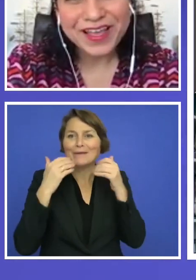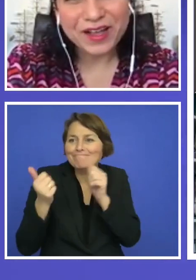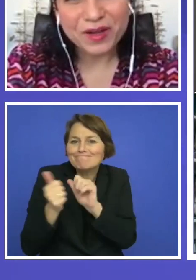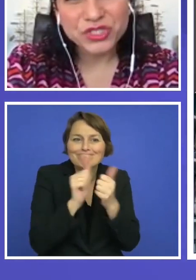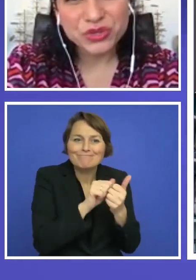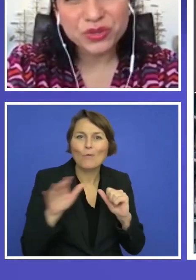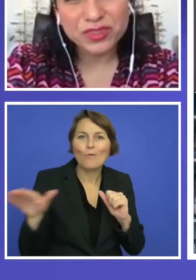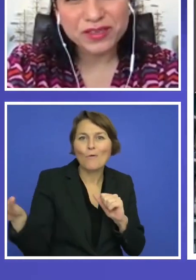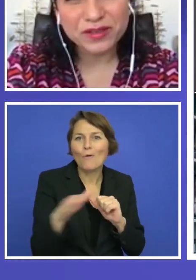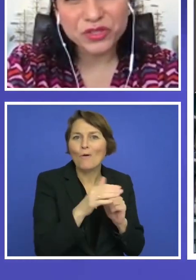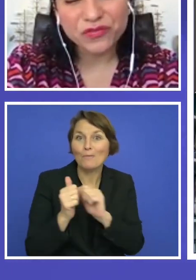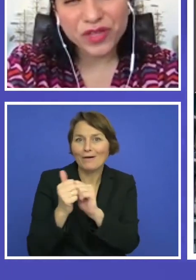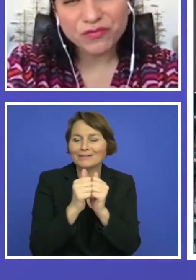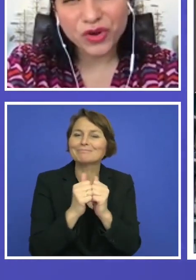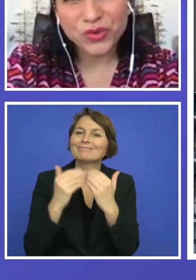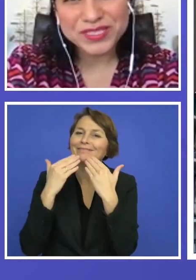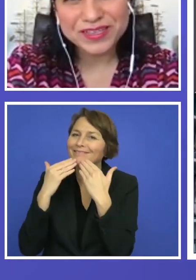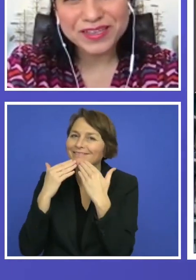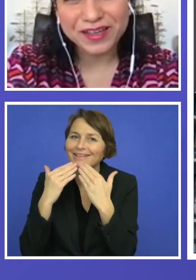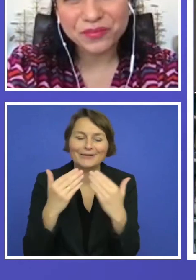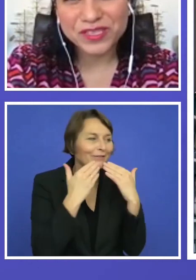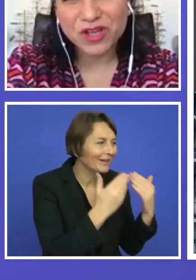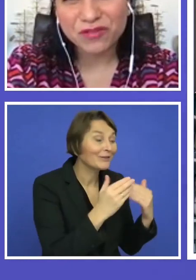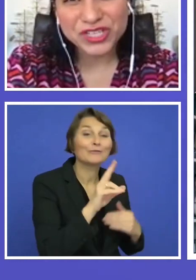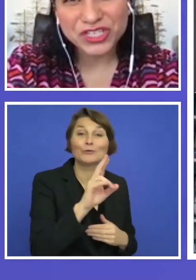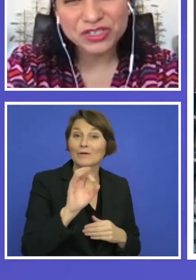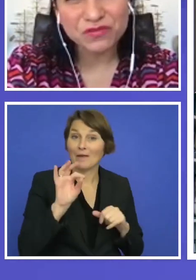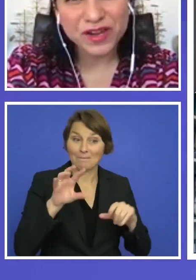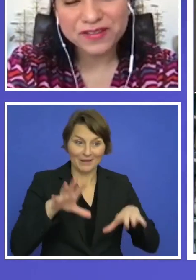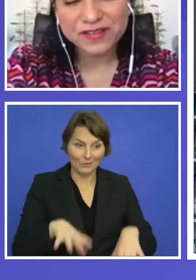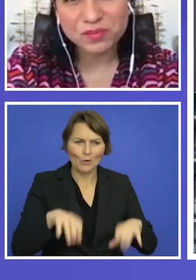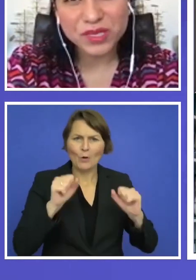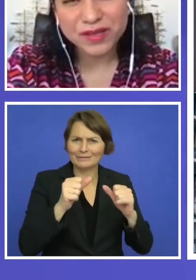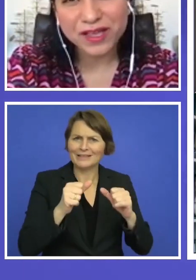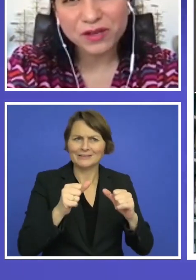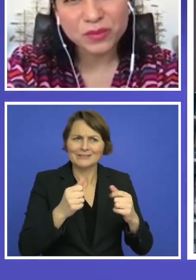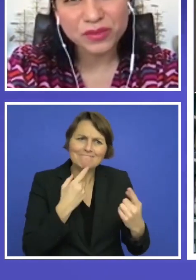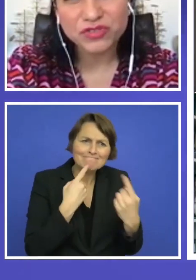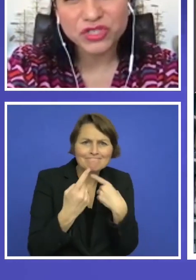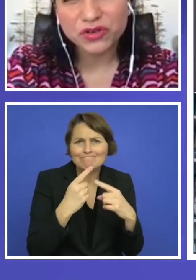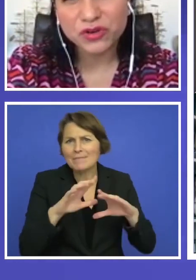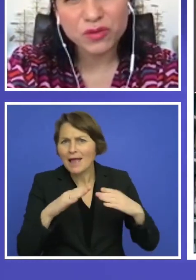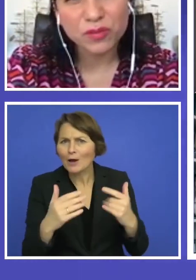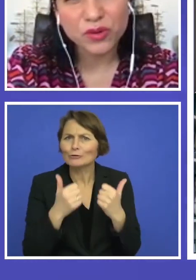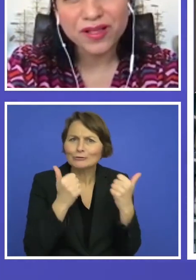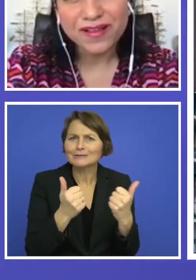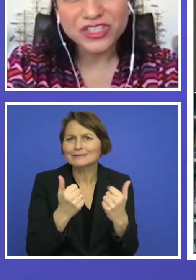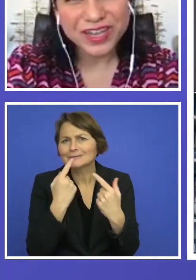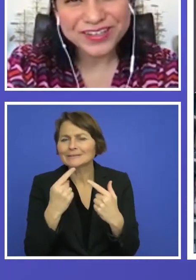thanks to the UfM for hosting this conversation, inviting us to speak about how do we really have gender